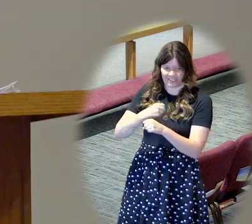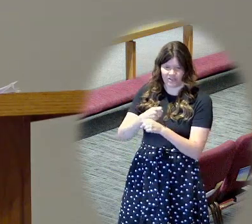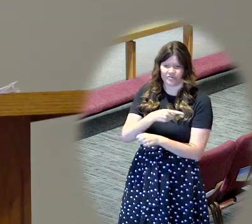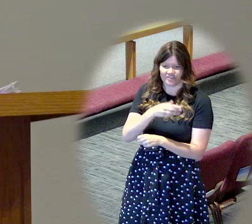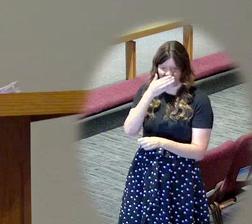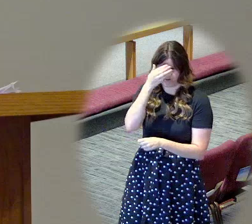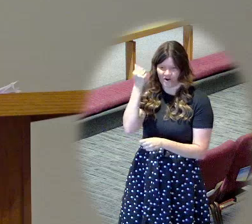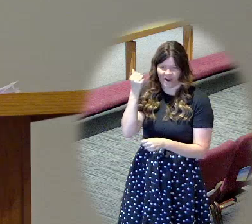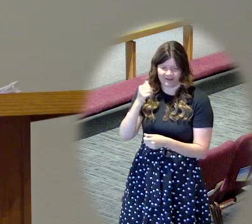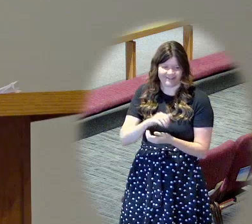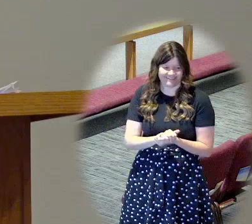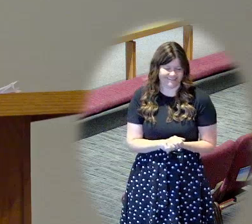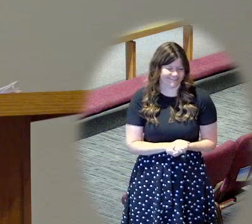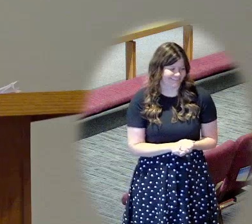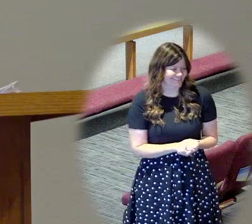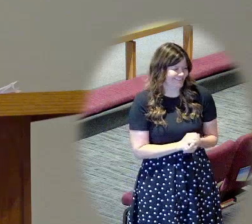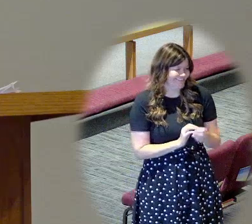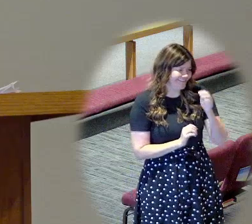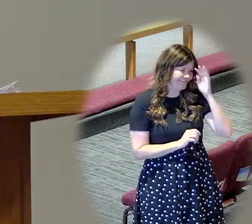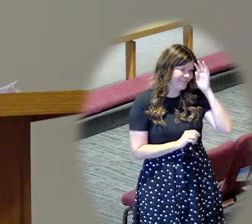Yeah.